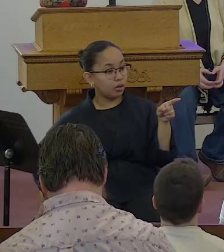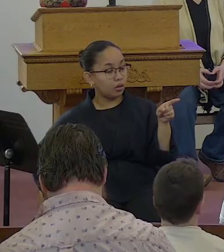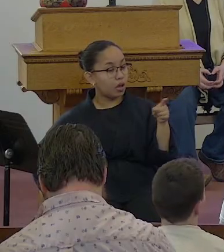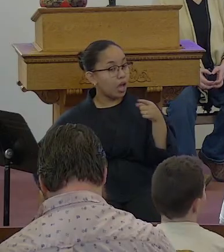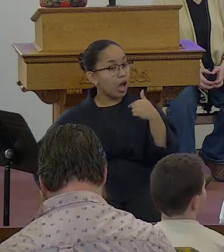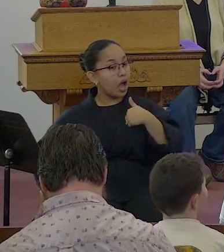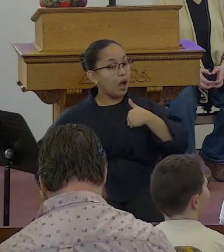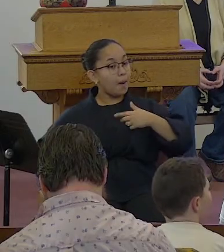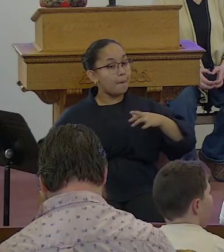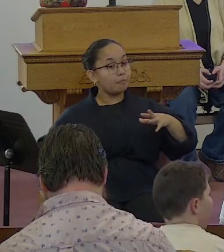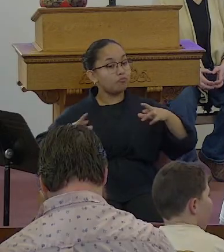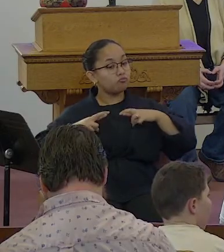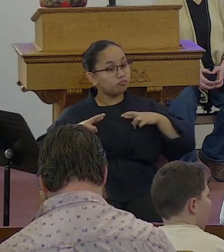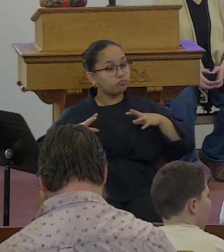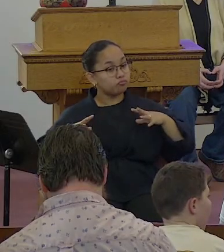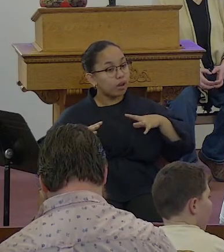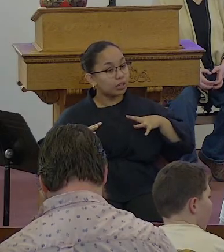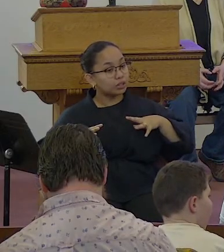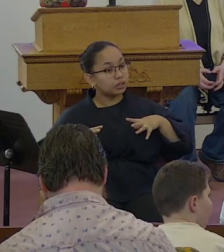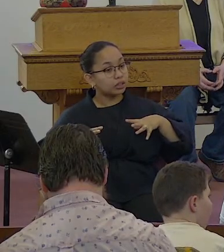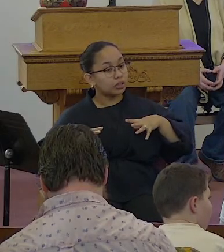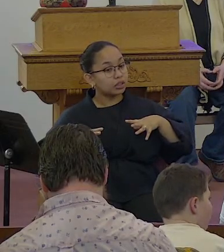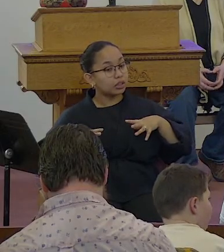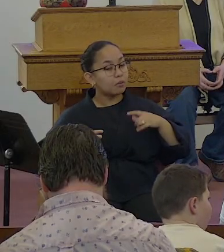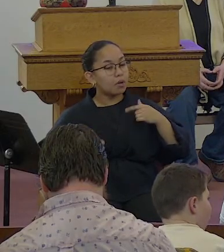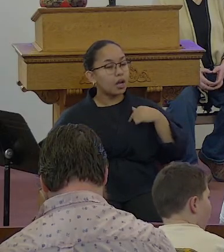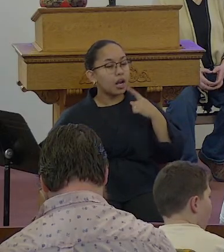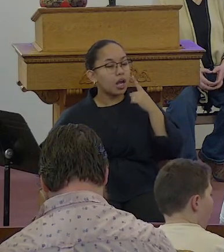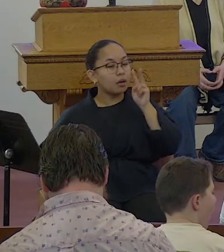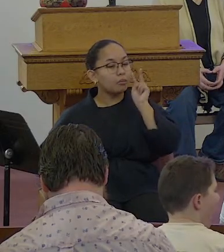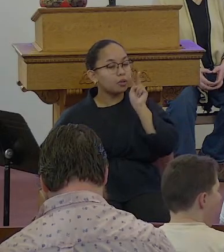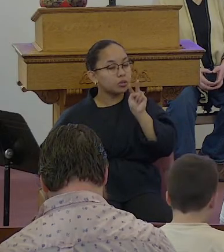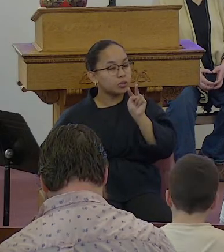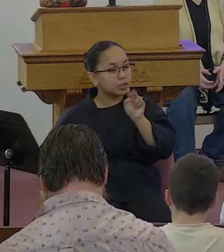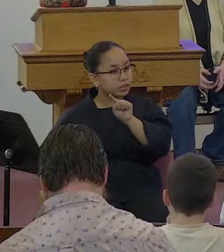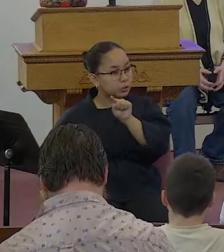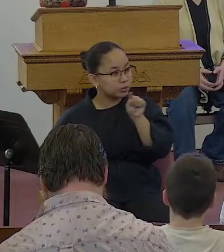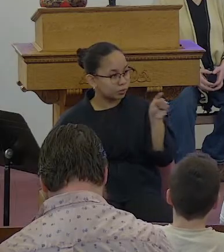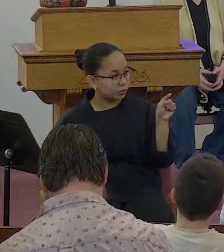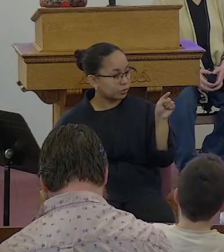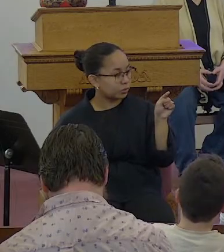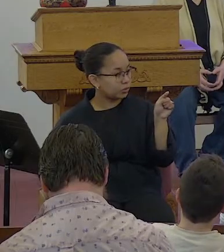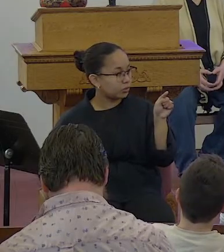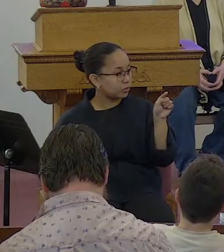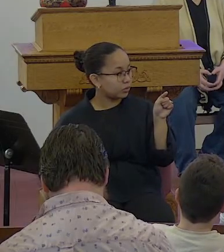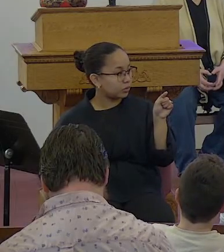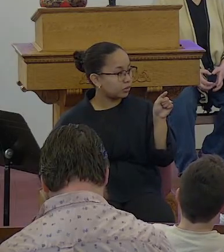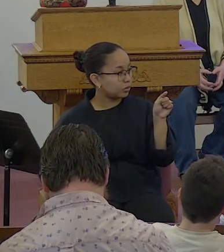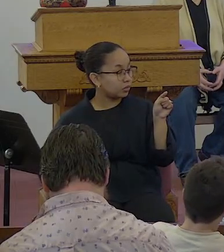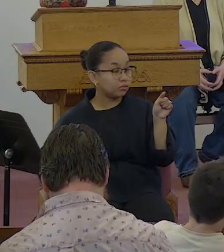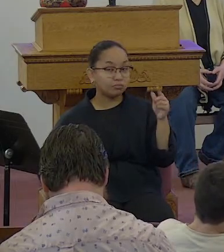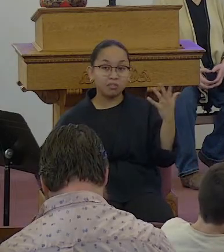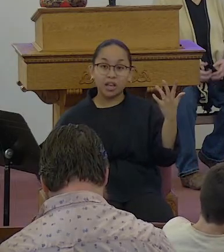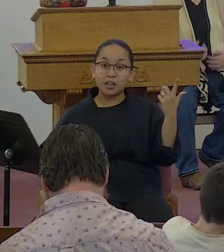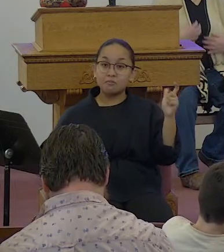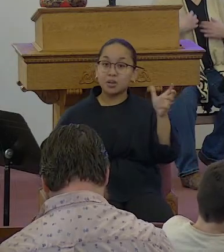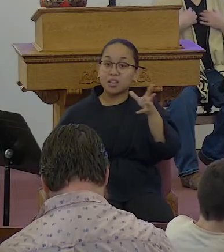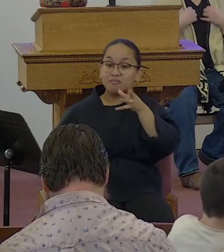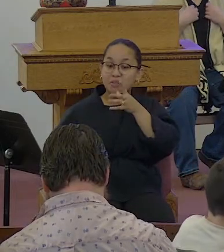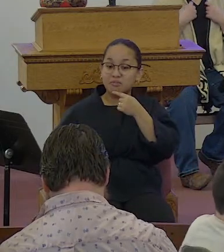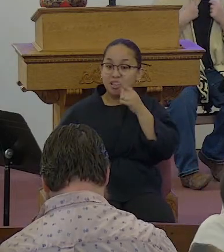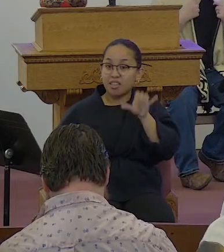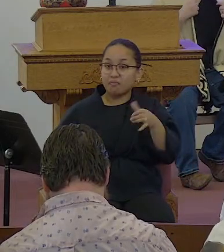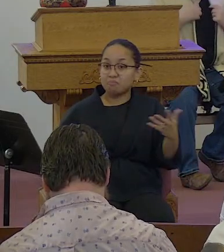day off to rest now, but I'll be keeping an eye on you." And that's what Big Mama said, all